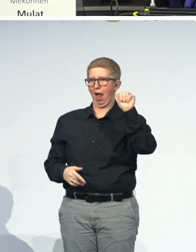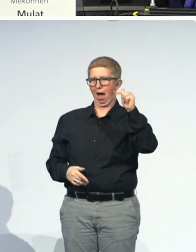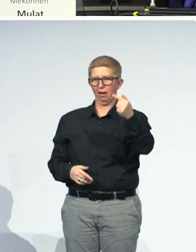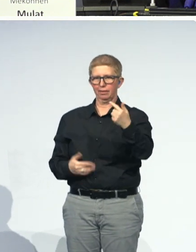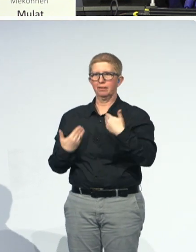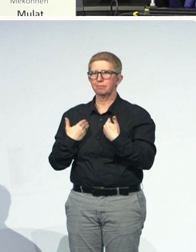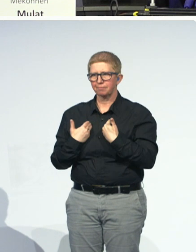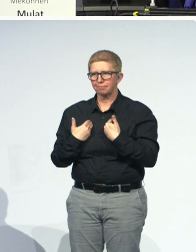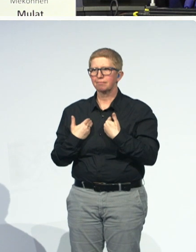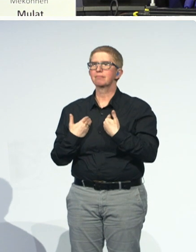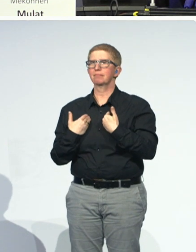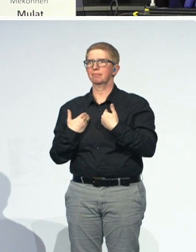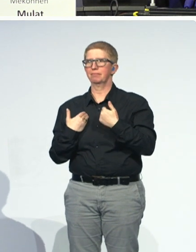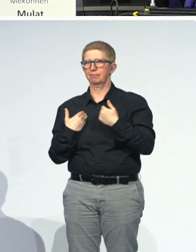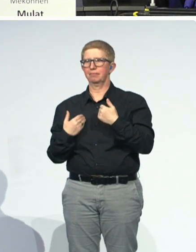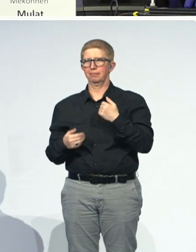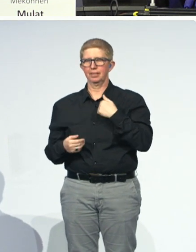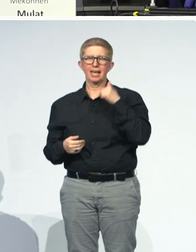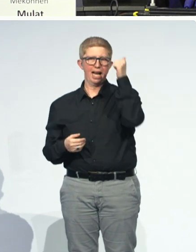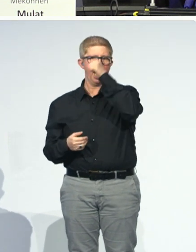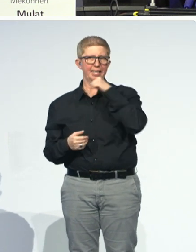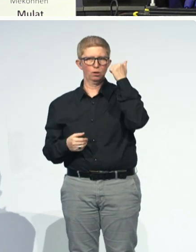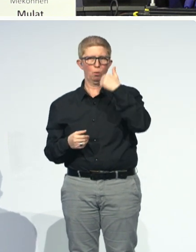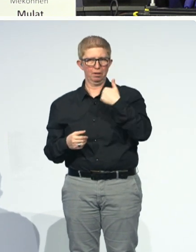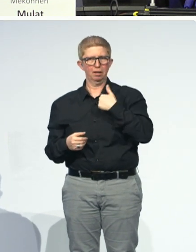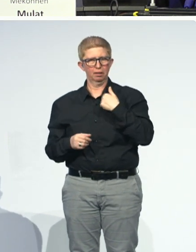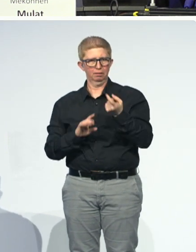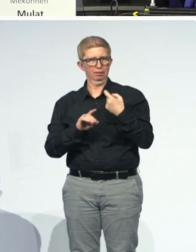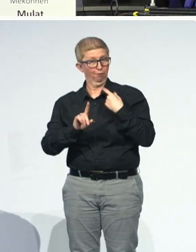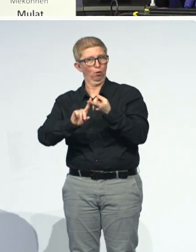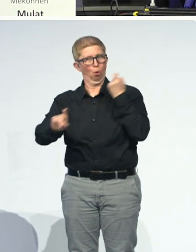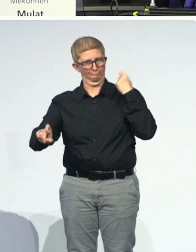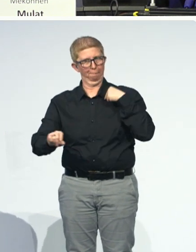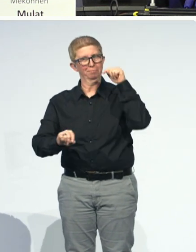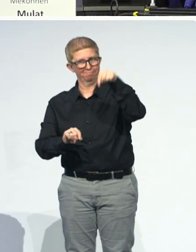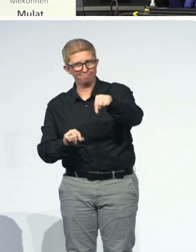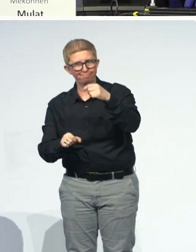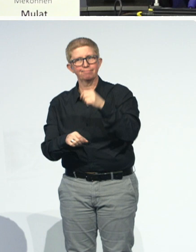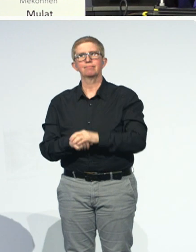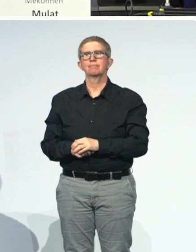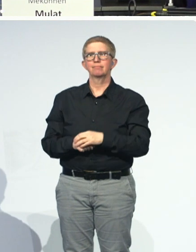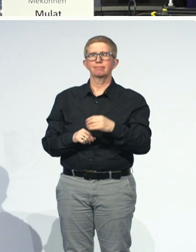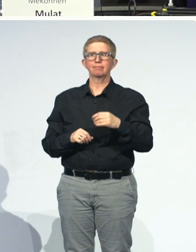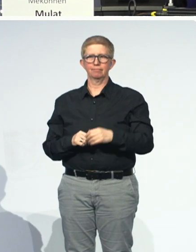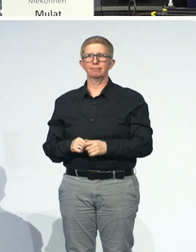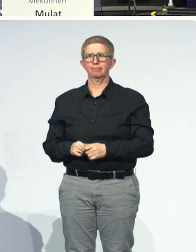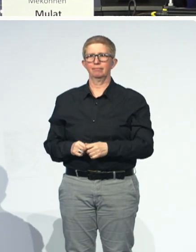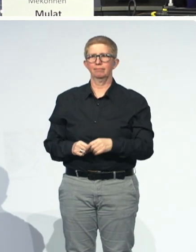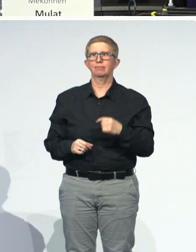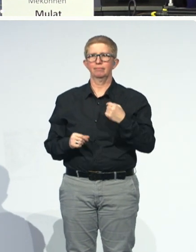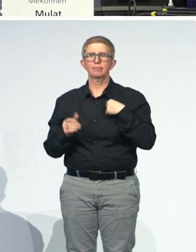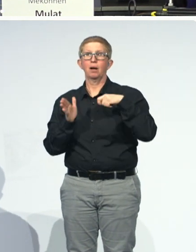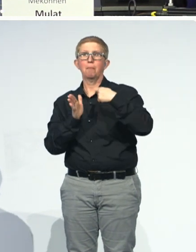Ethiopia. We have a project called the Social and Educational Program for Deaf and Hard of